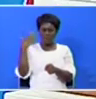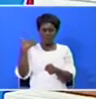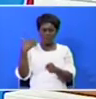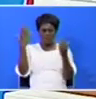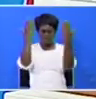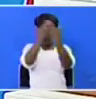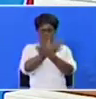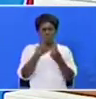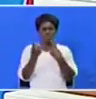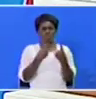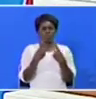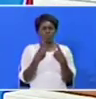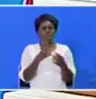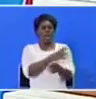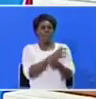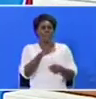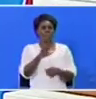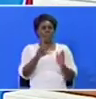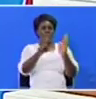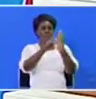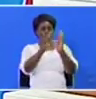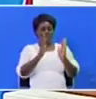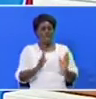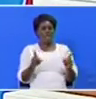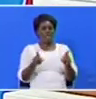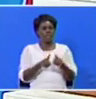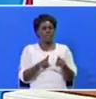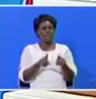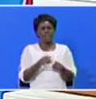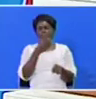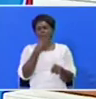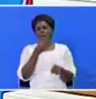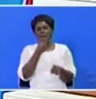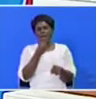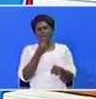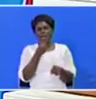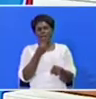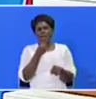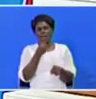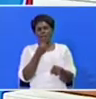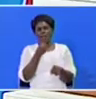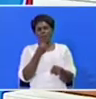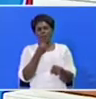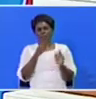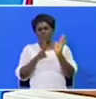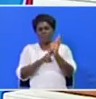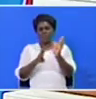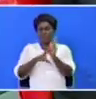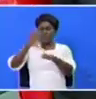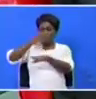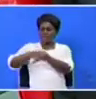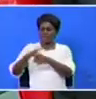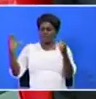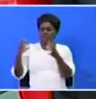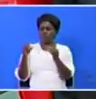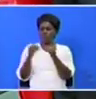we were speaking to him in his capacity as a lawyer. And the man who he was among the individuals who represented NASA at a meeting that was held today